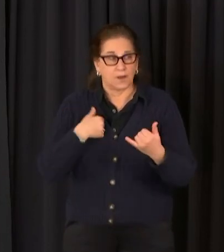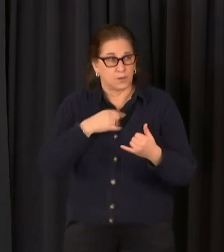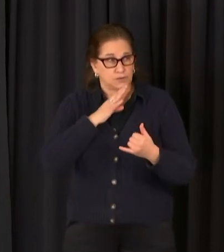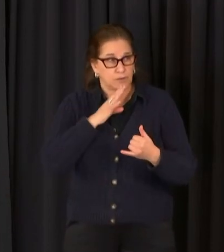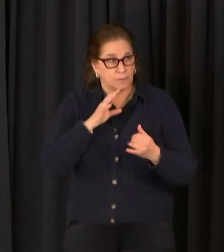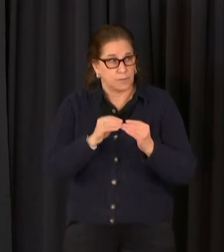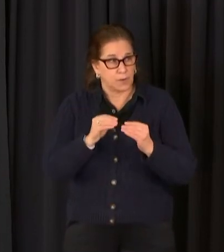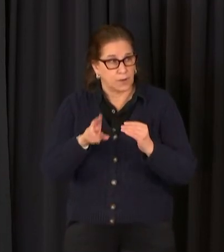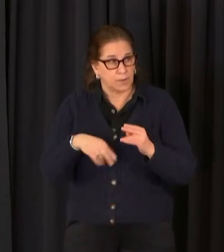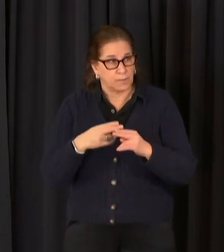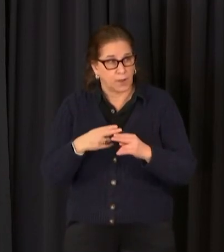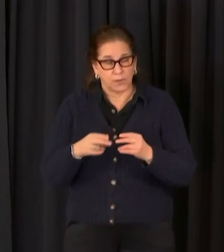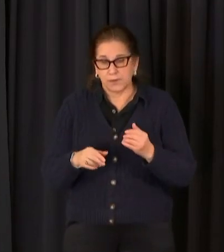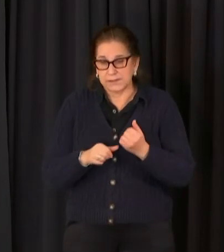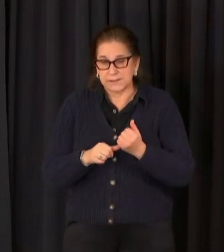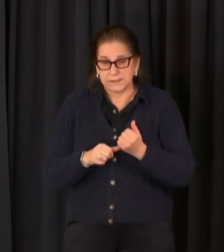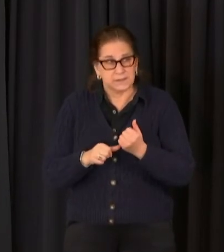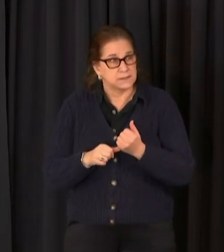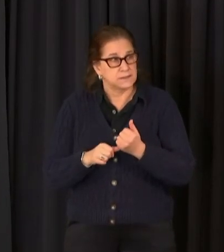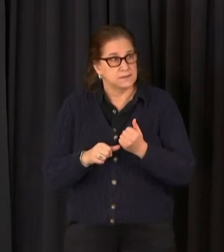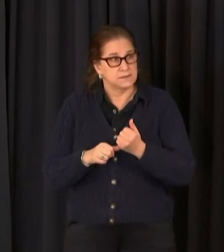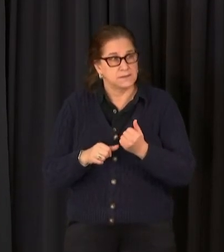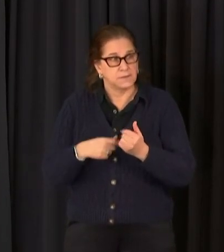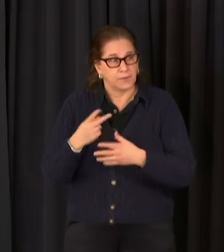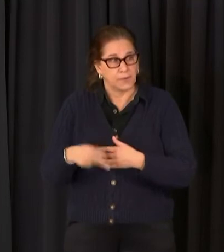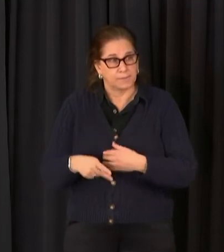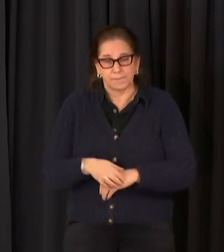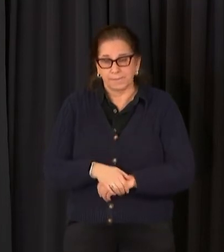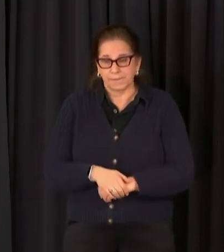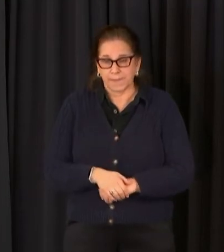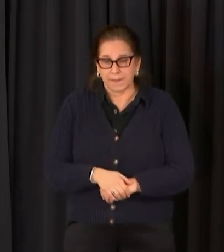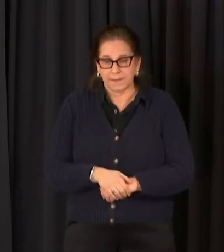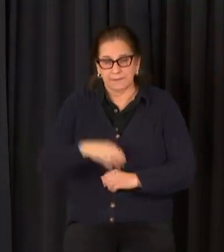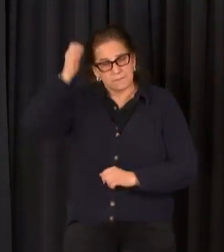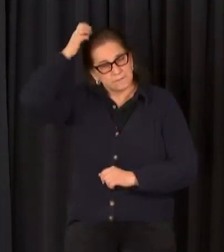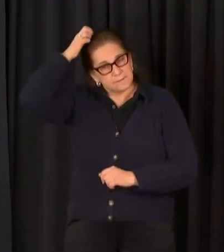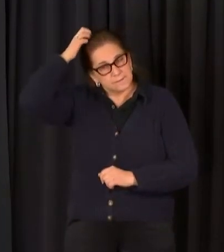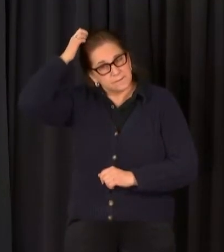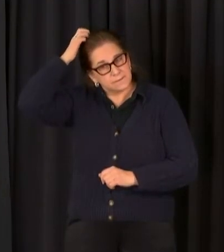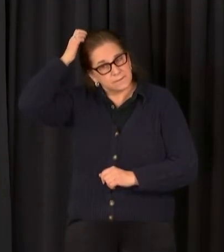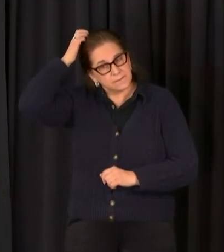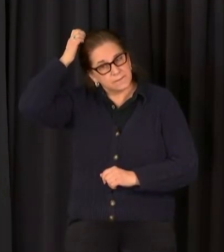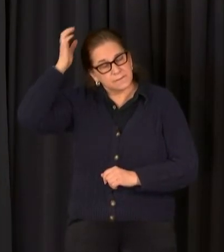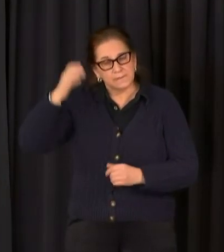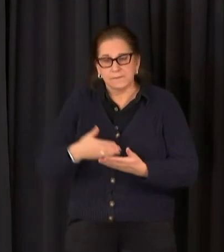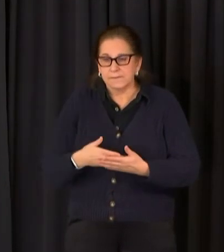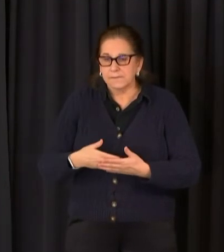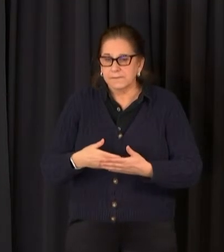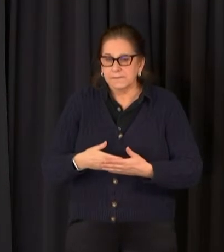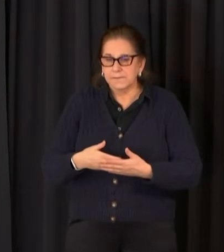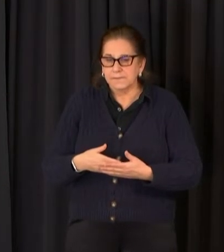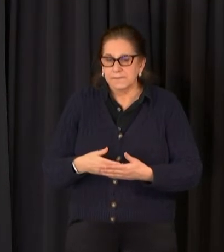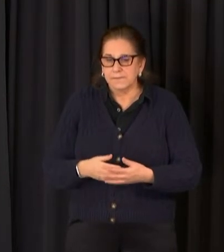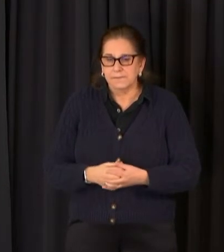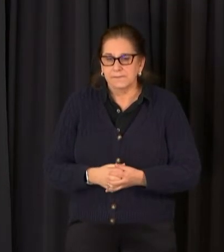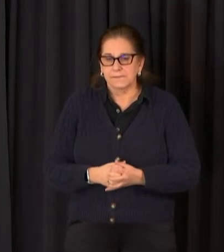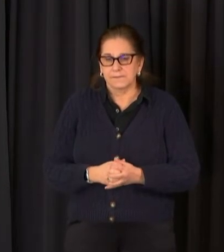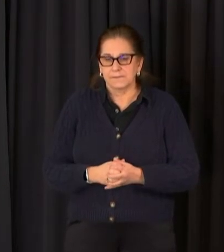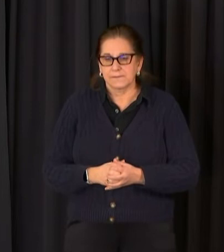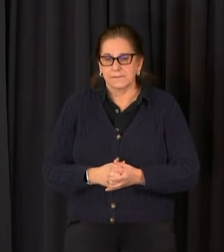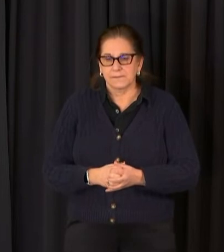assistance. And these relief programs we're highlighting and we continue to highlight because there are